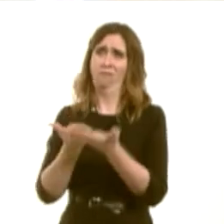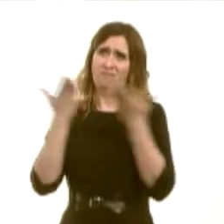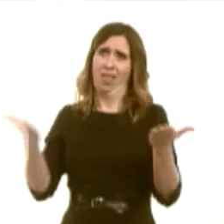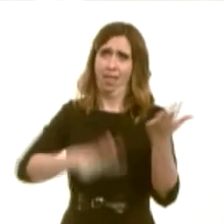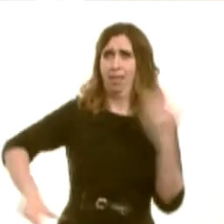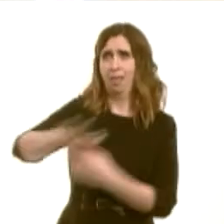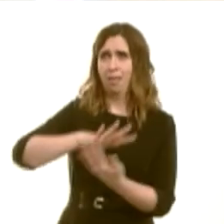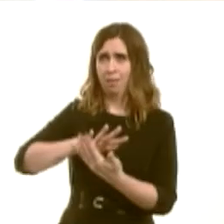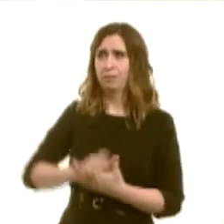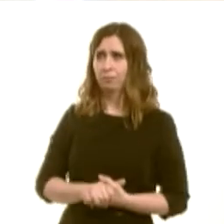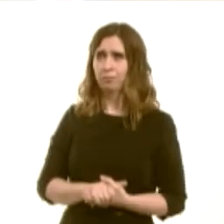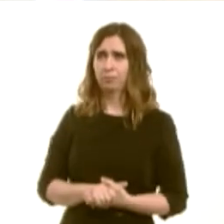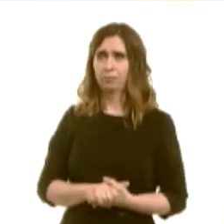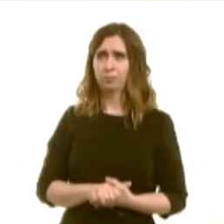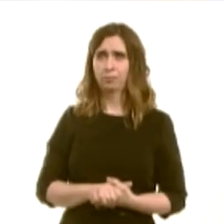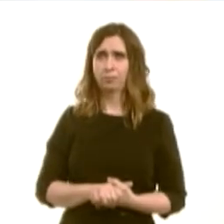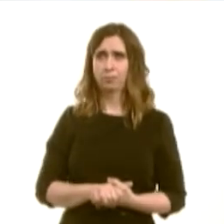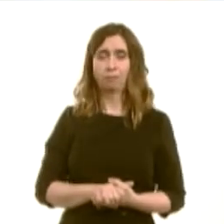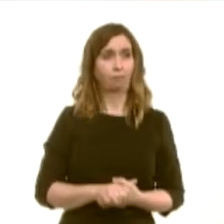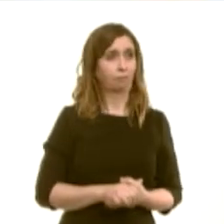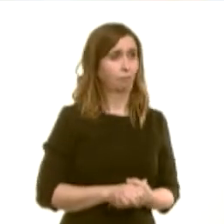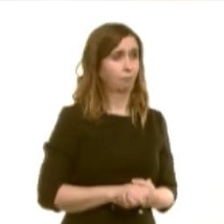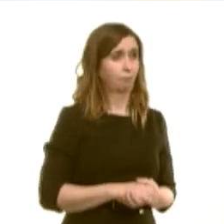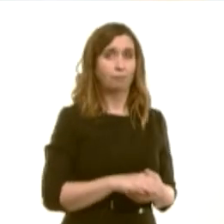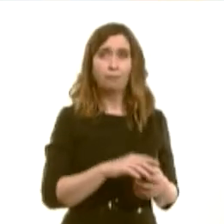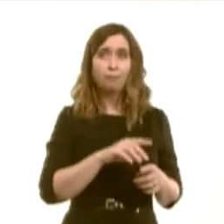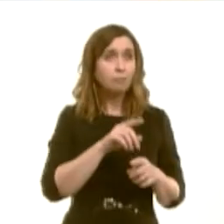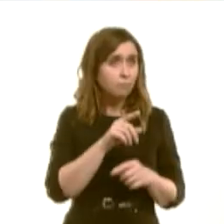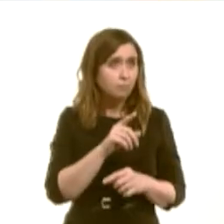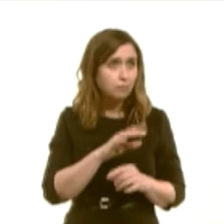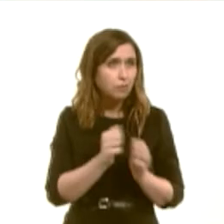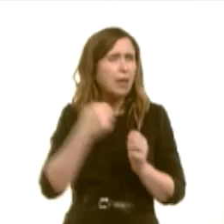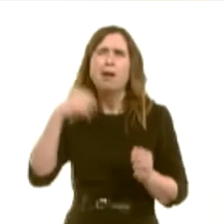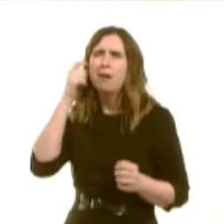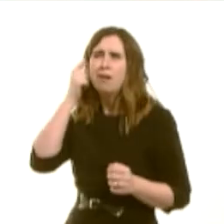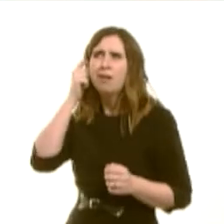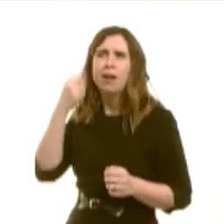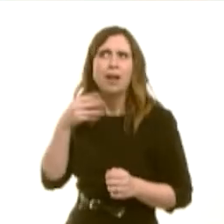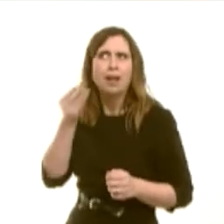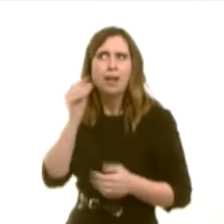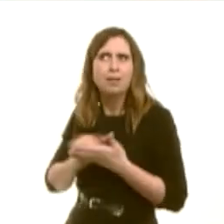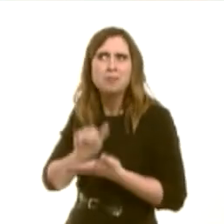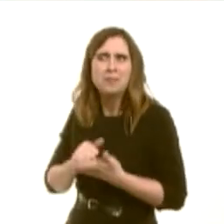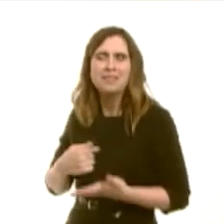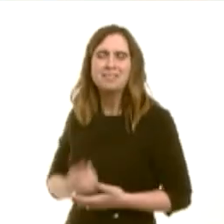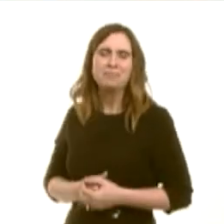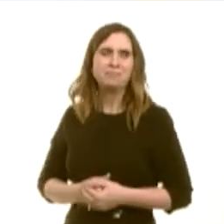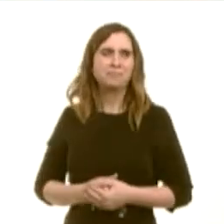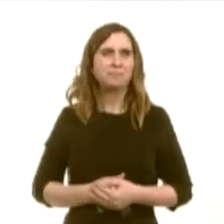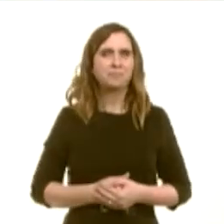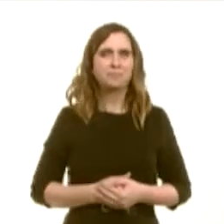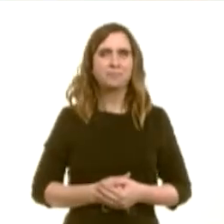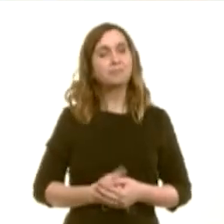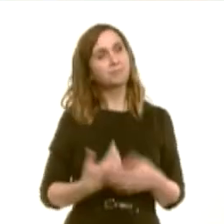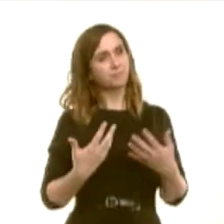We now move to questions. Not all will agree with that, clearly. I didn't hear, so that's... I now call the party leaders to question the First Minister,